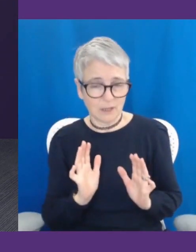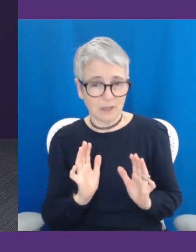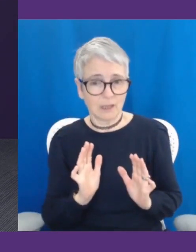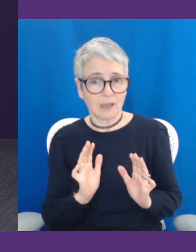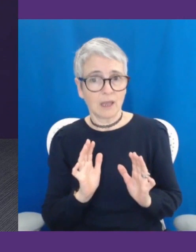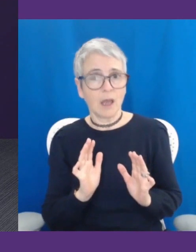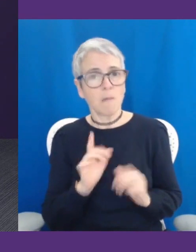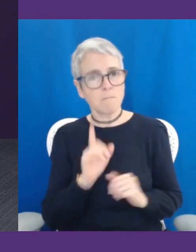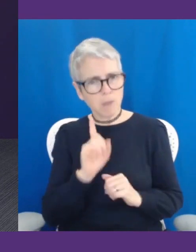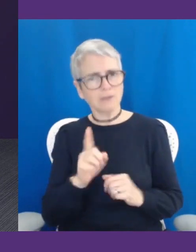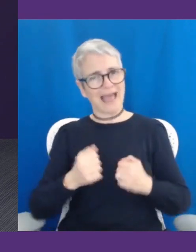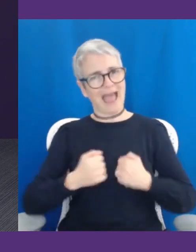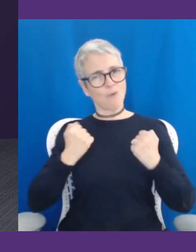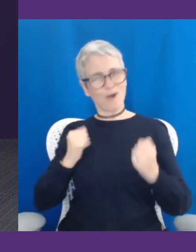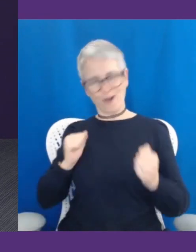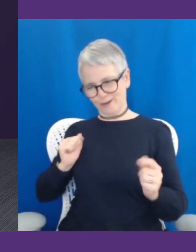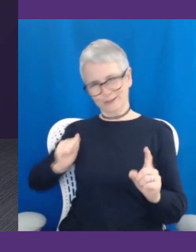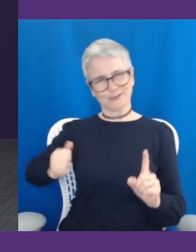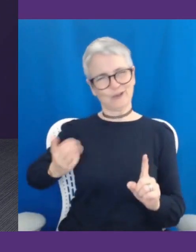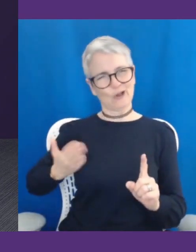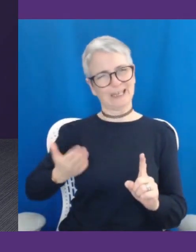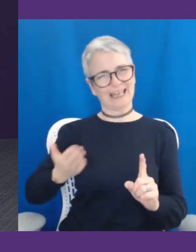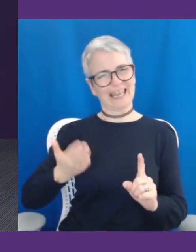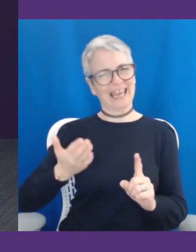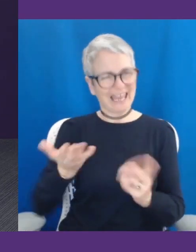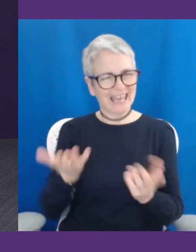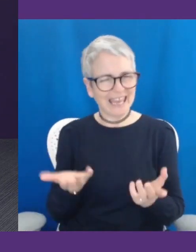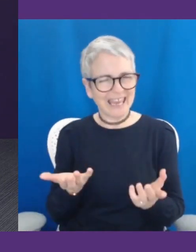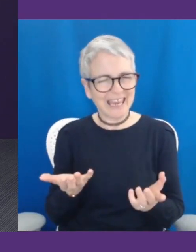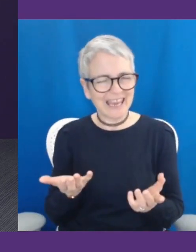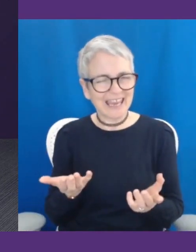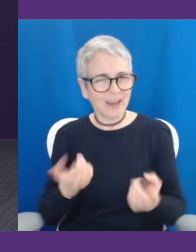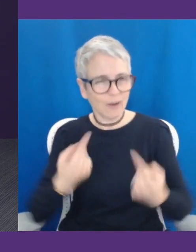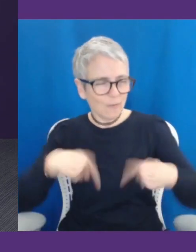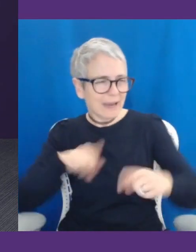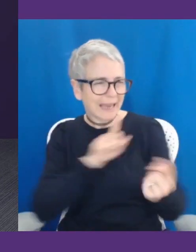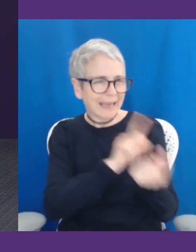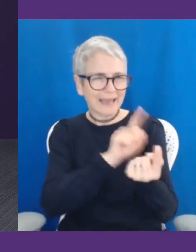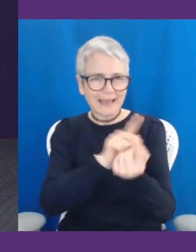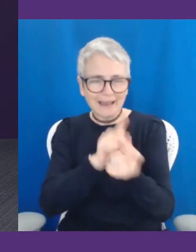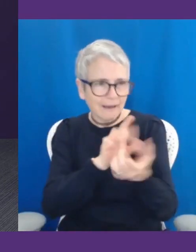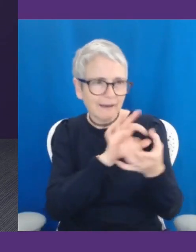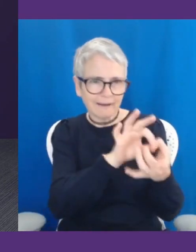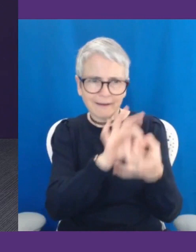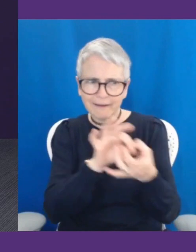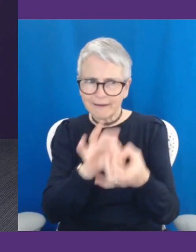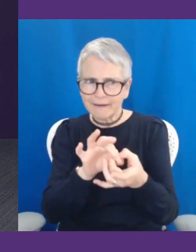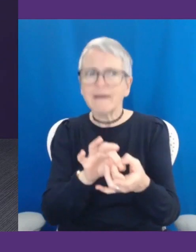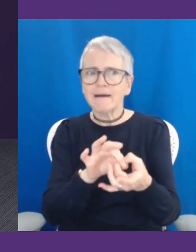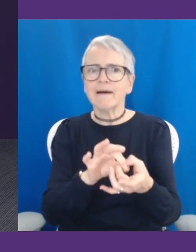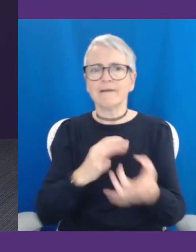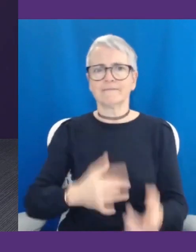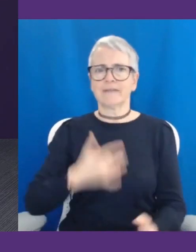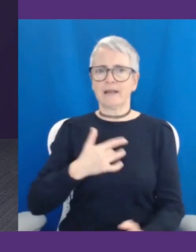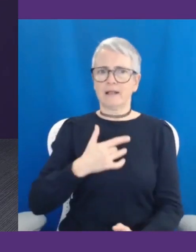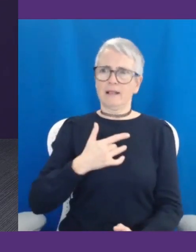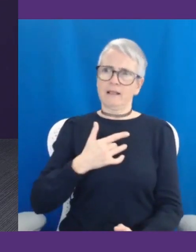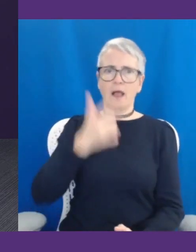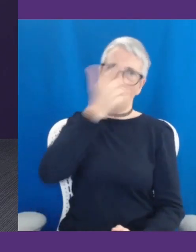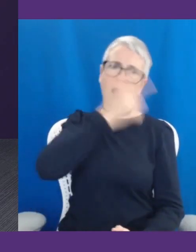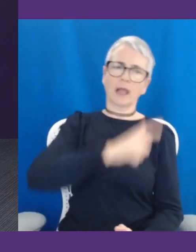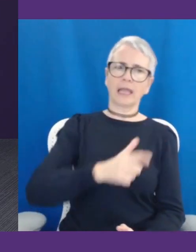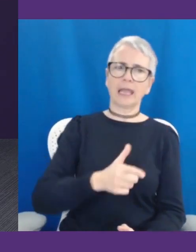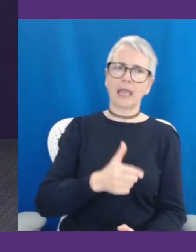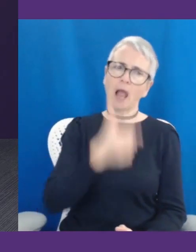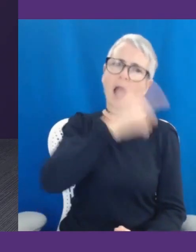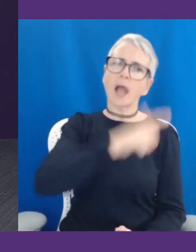and very much like some of the other speakers and the concept of community, we reckon we're in a position of privilege because we are able